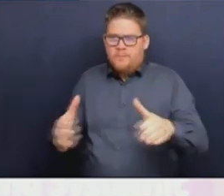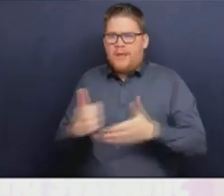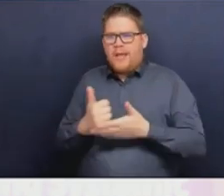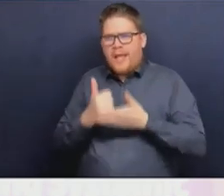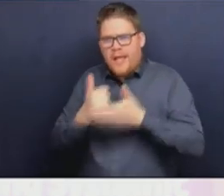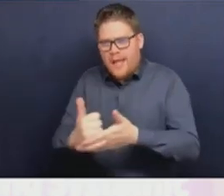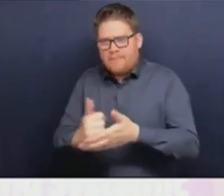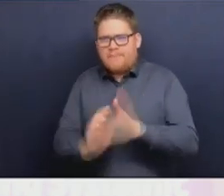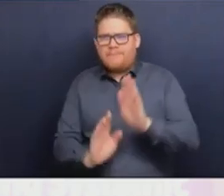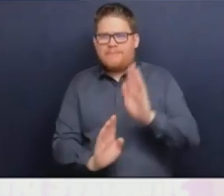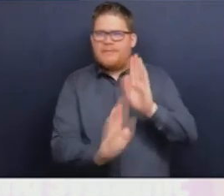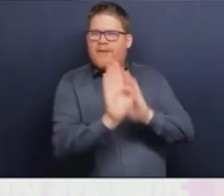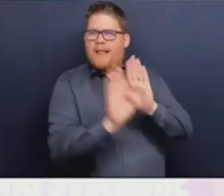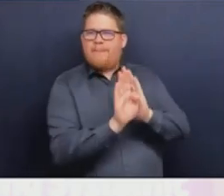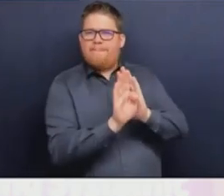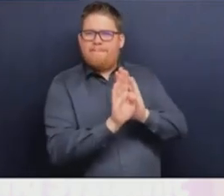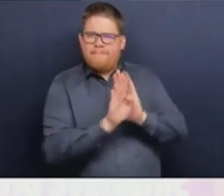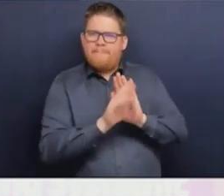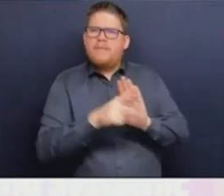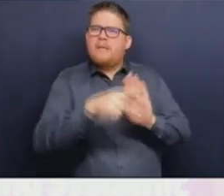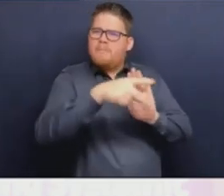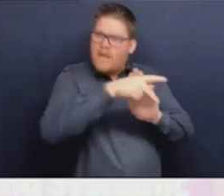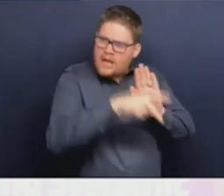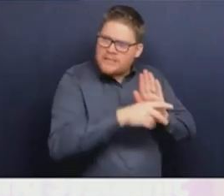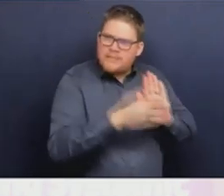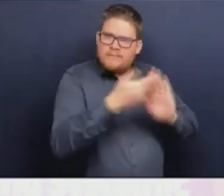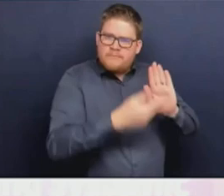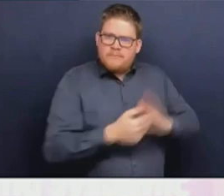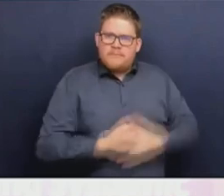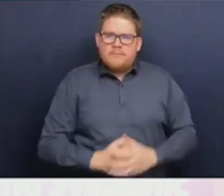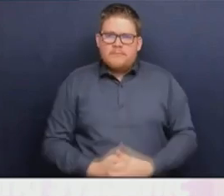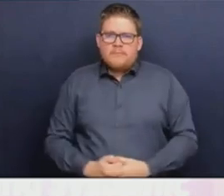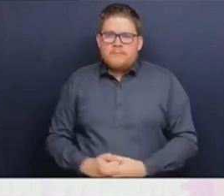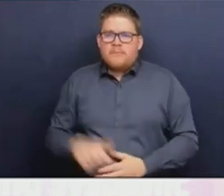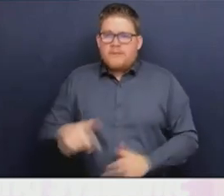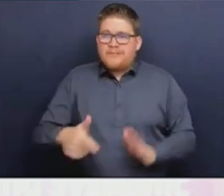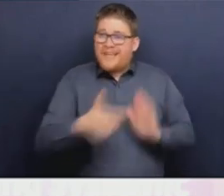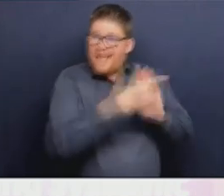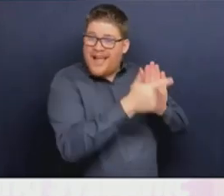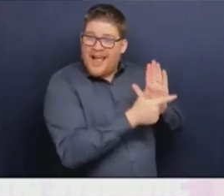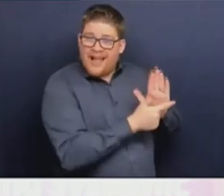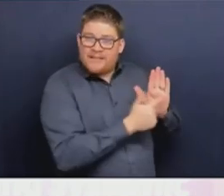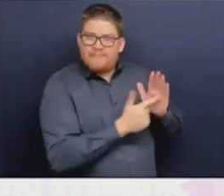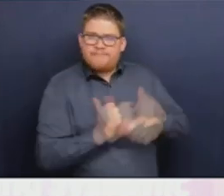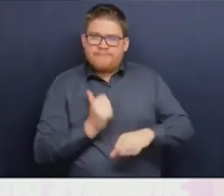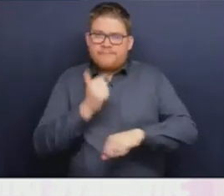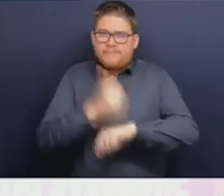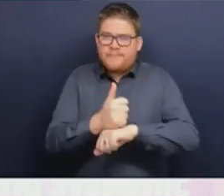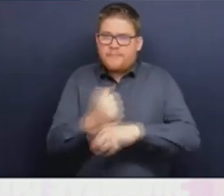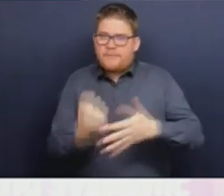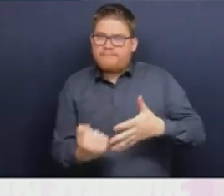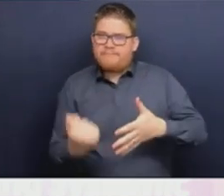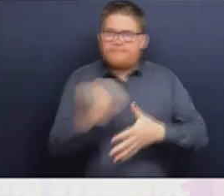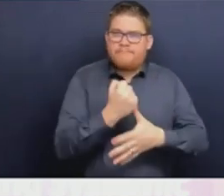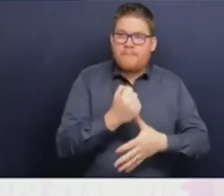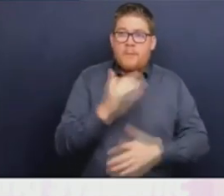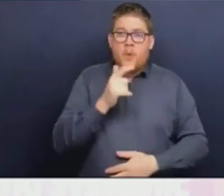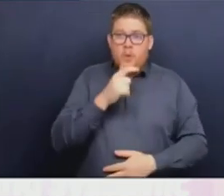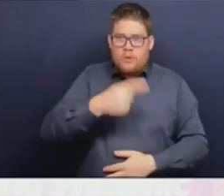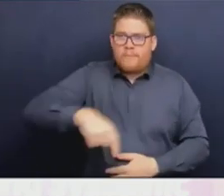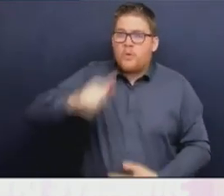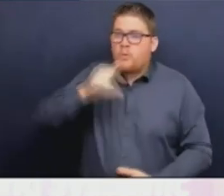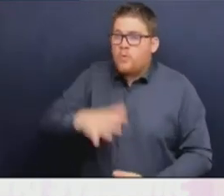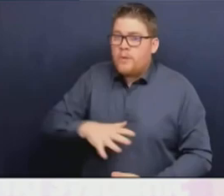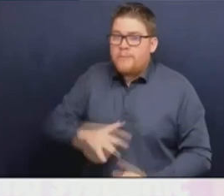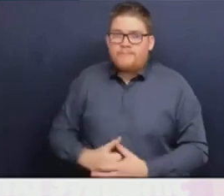put together predominantly by women, Rachna and Dr. Francis among them, but many of the women that are sitting and I'm looking at today were